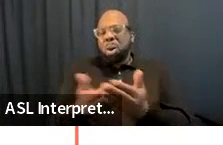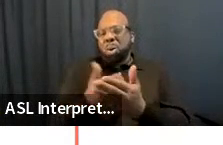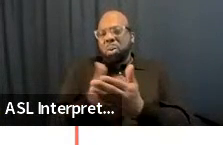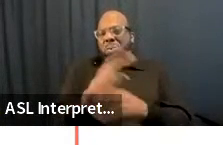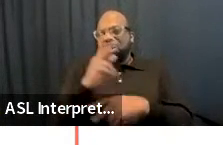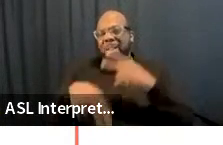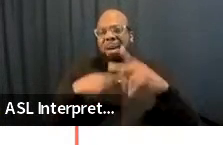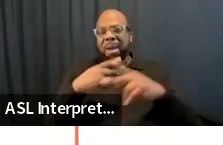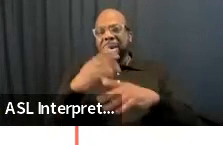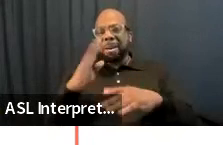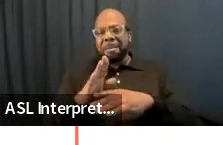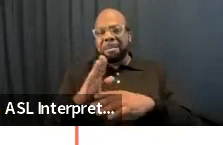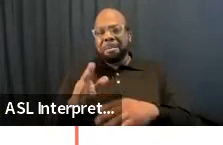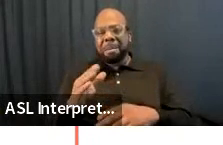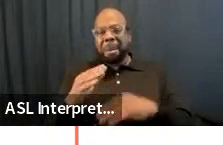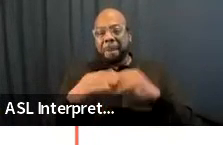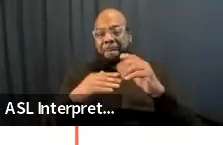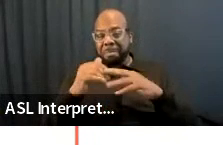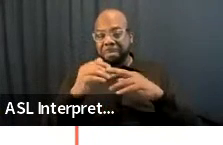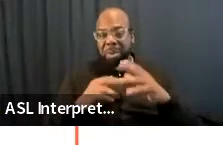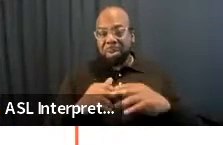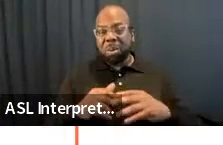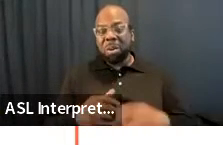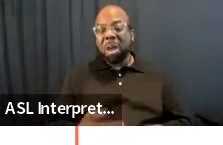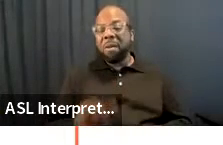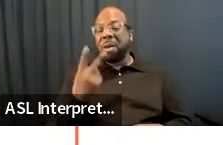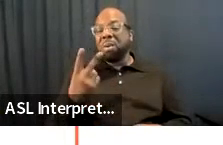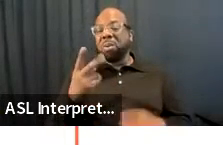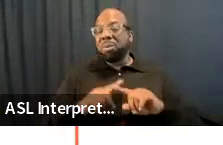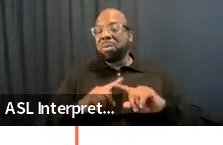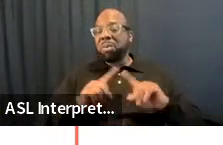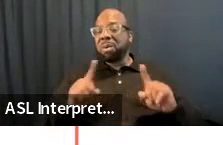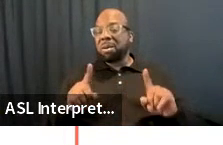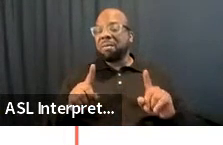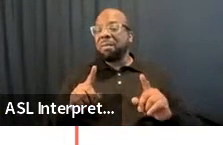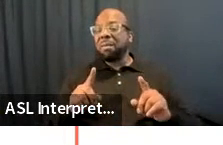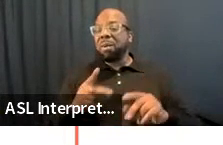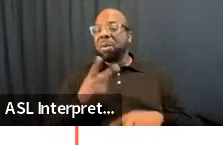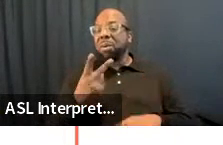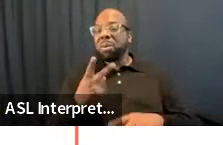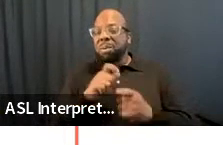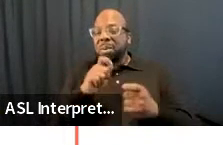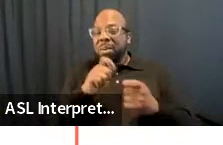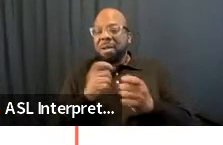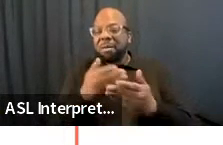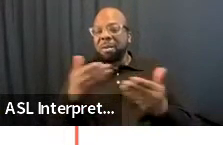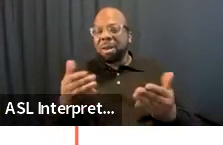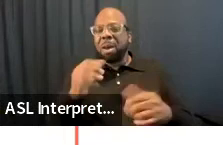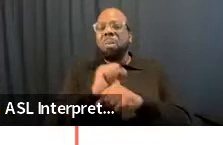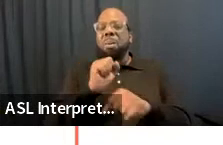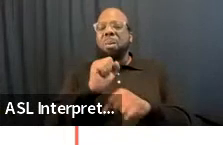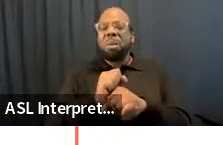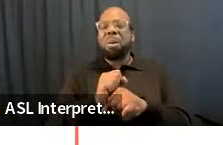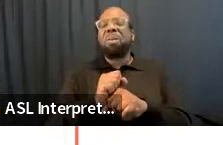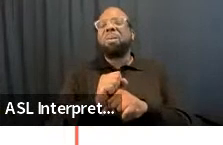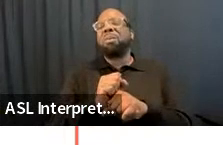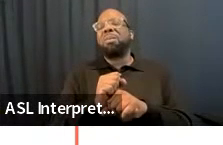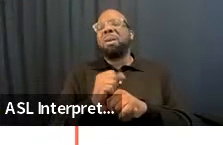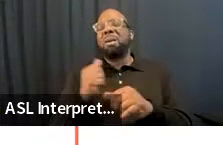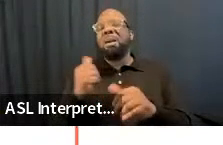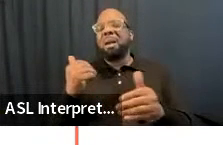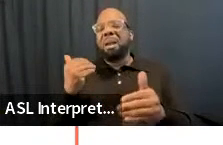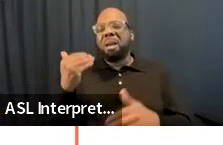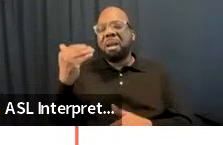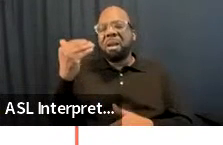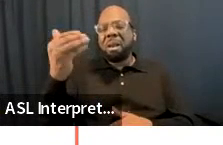buildings. And so these are two distinct things that we're going to be working on the details of in coming months, which is precisely